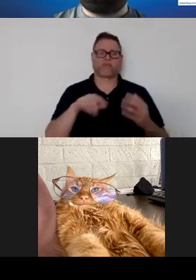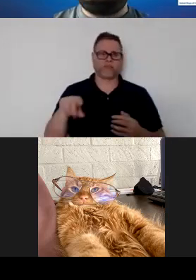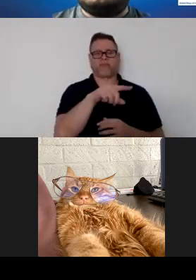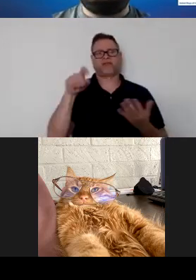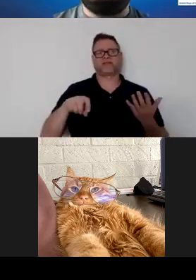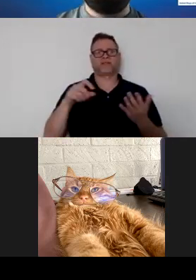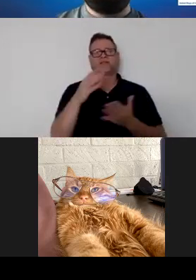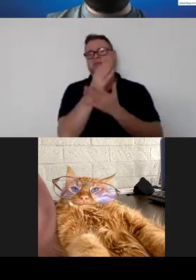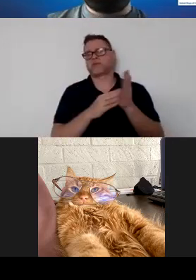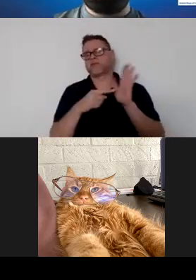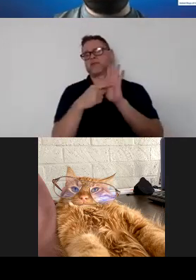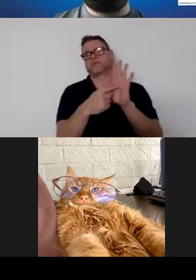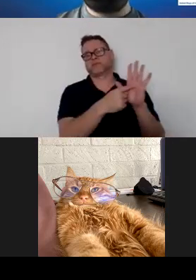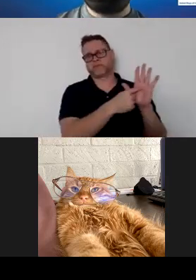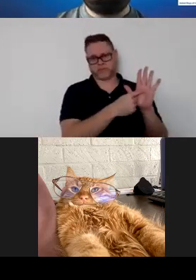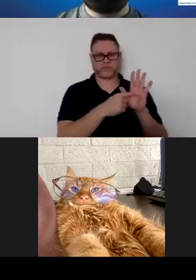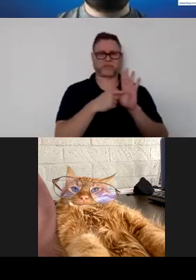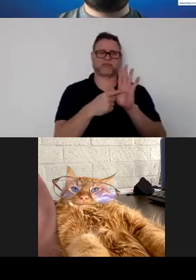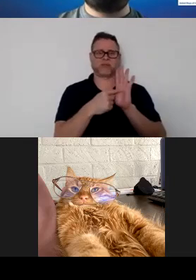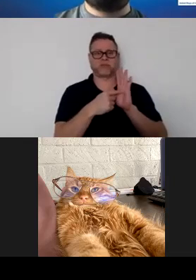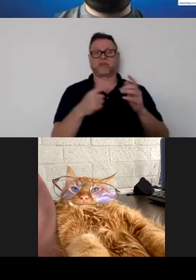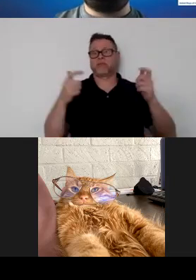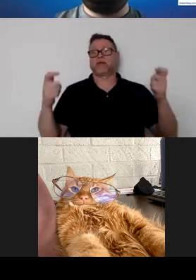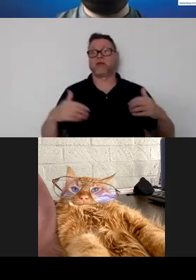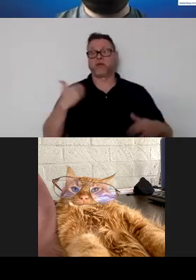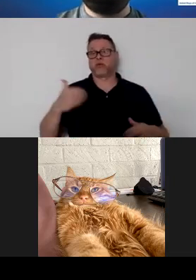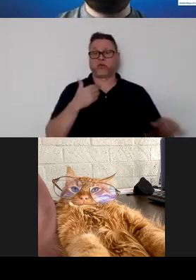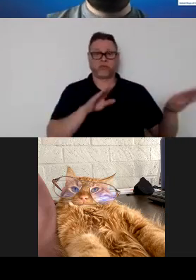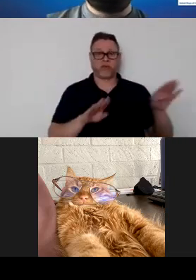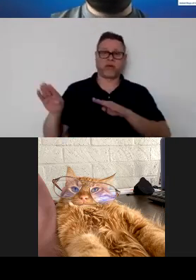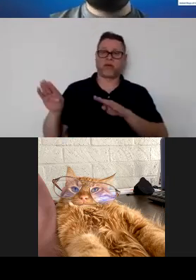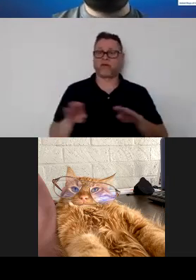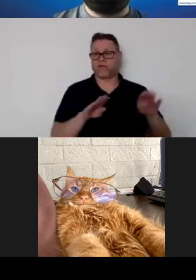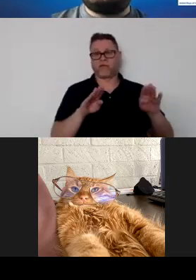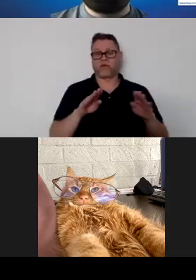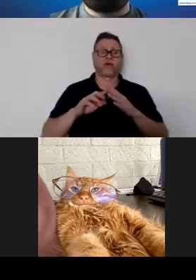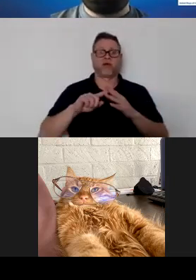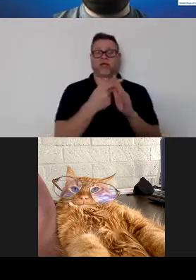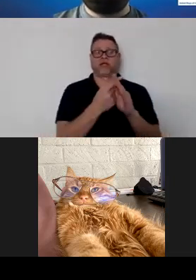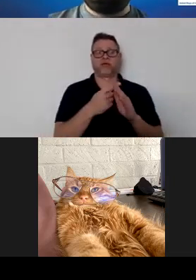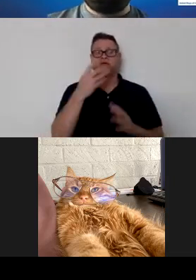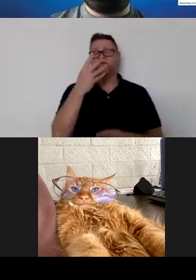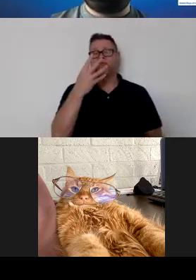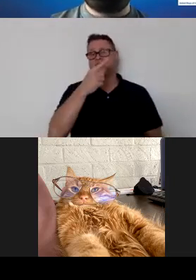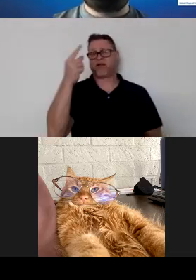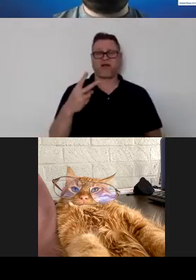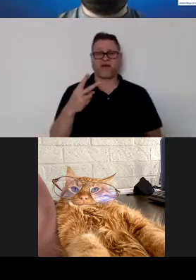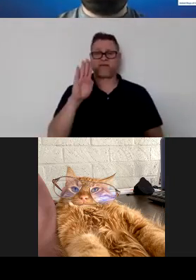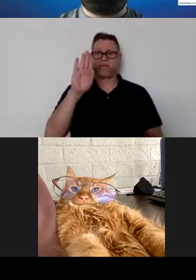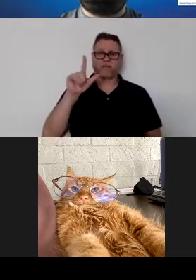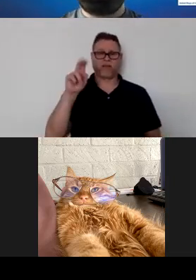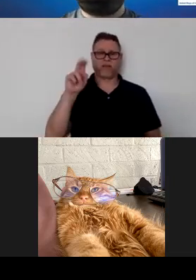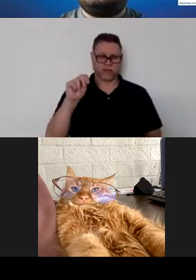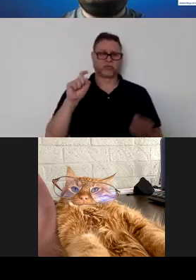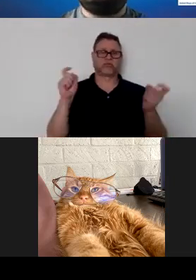just some of the examples. A really big one is the Youth Behavioral Health Initiative, almost $4.5 billion in funding to transform